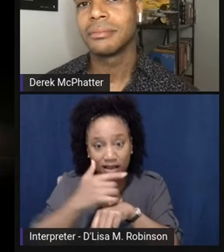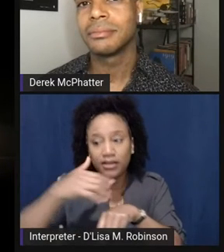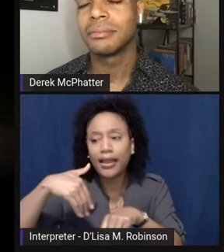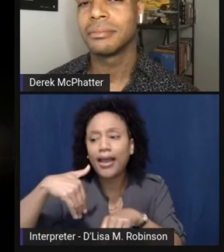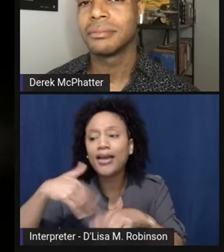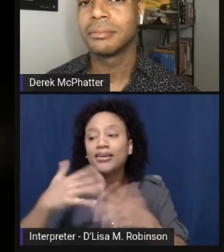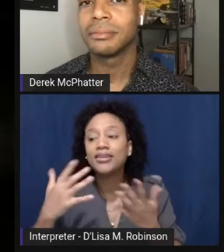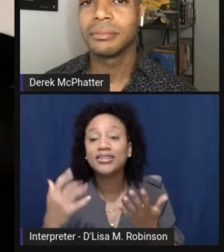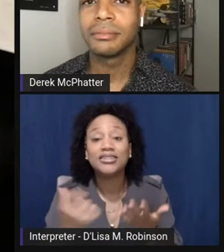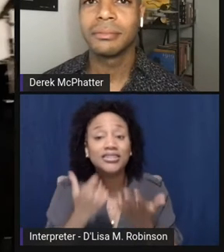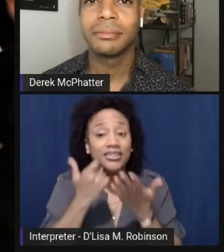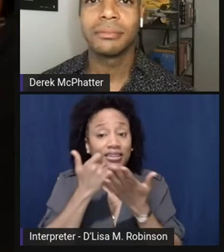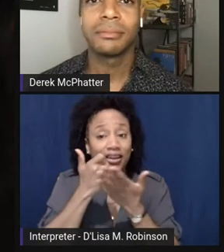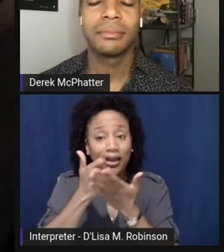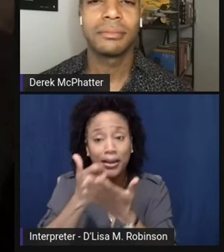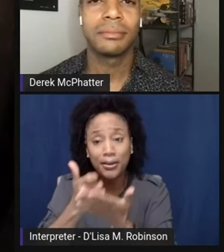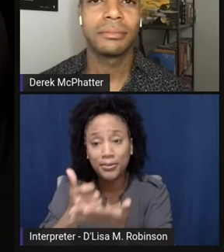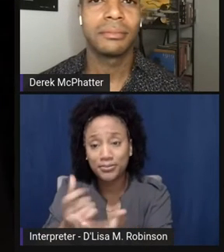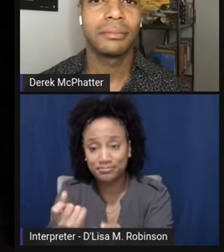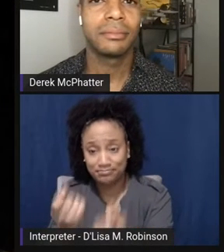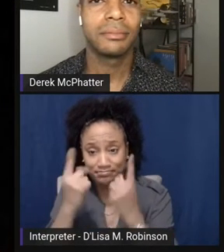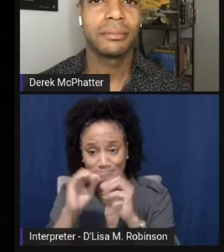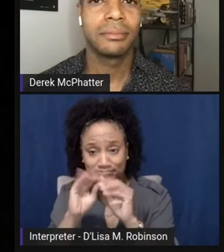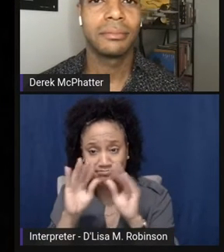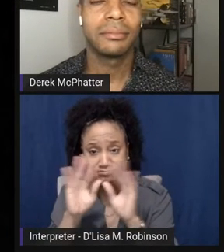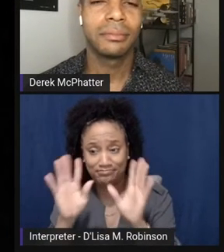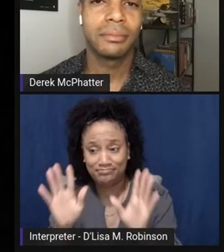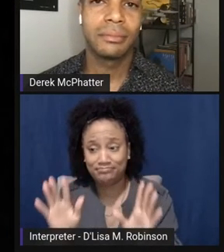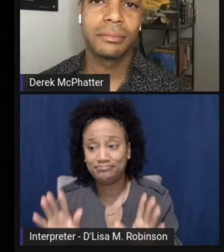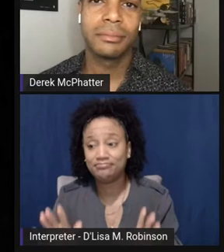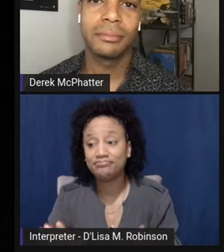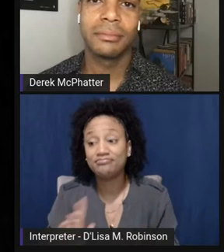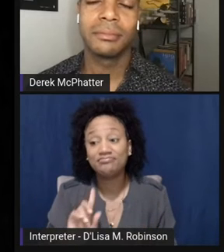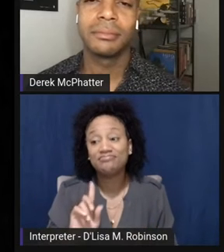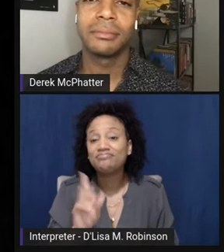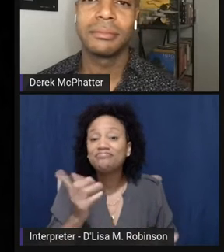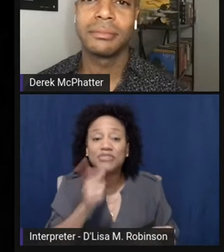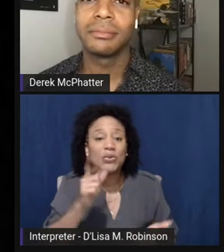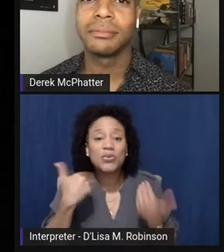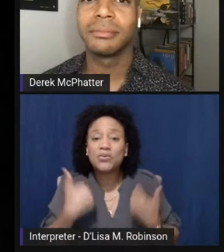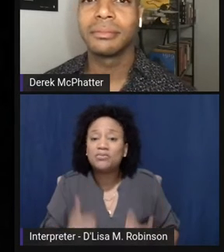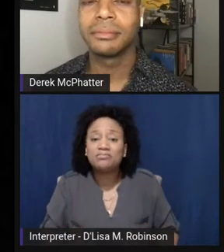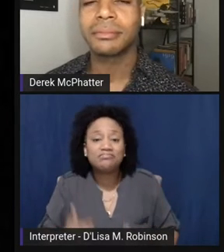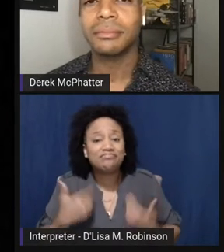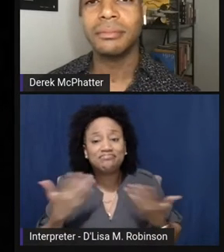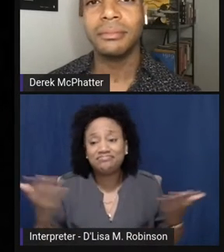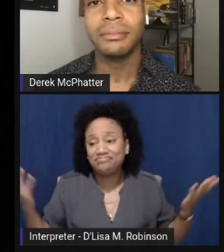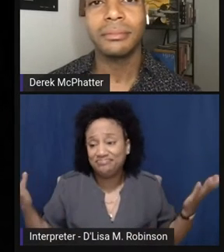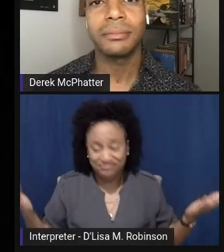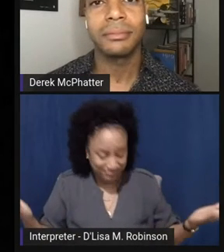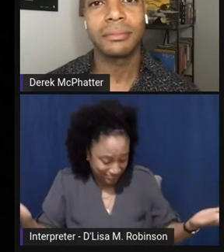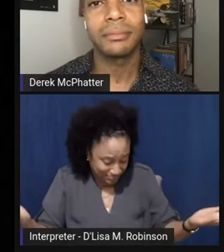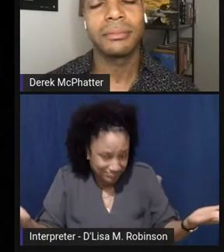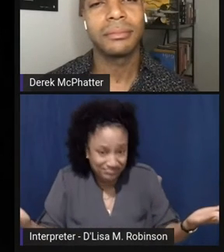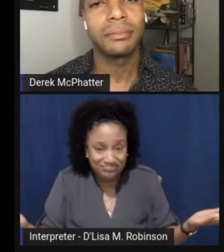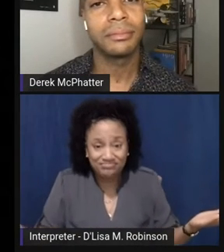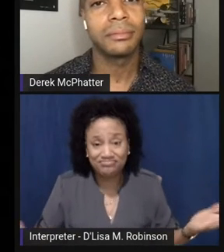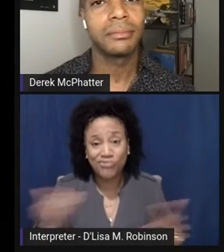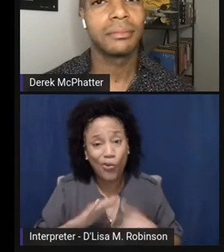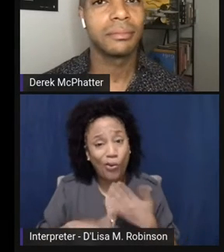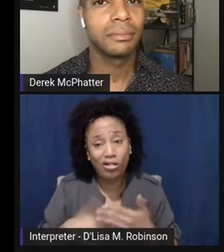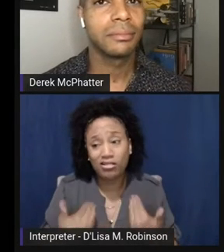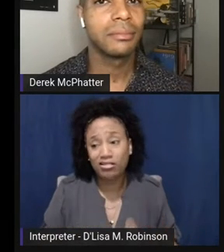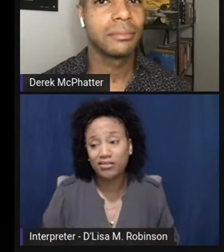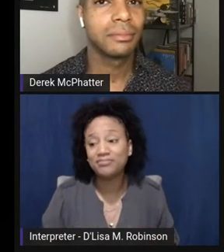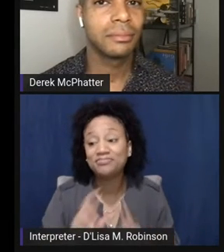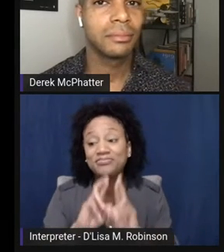and help you understand. I'm just myself, it's all I am. I'm